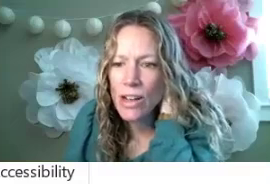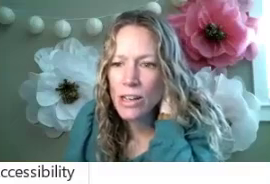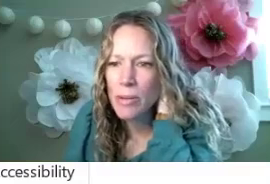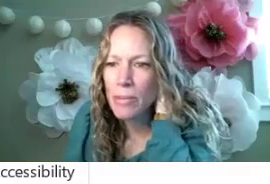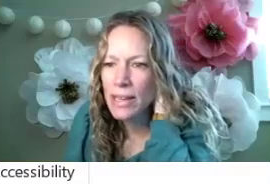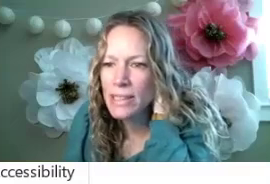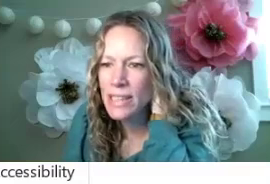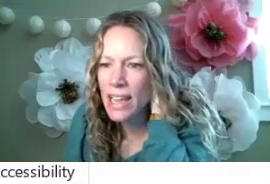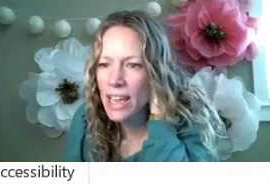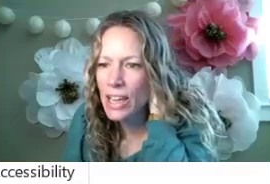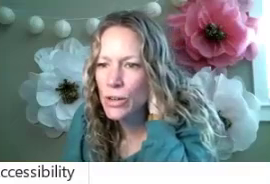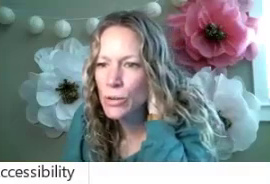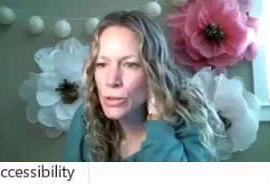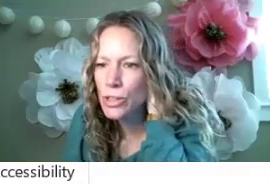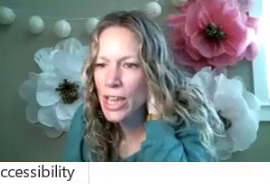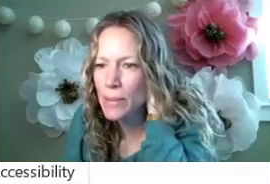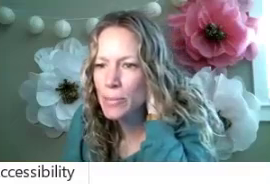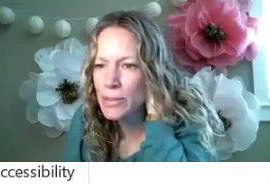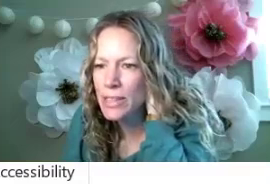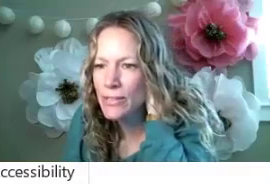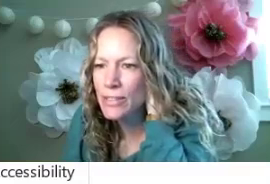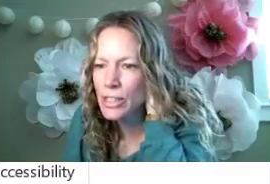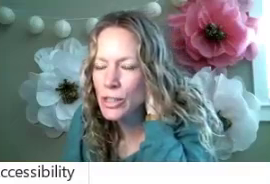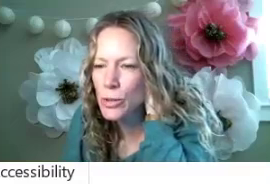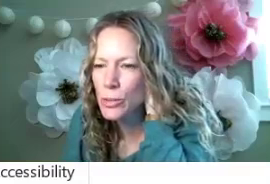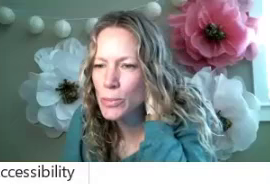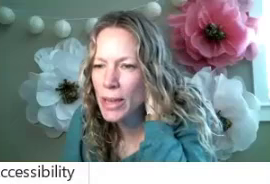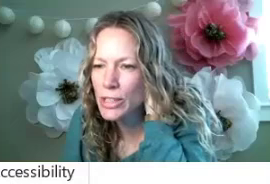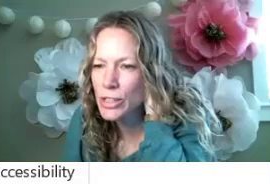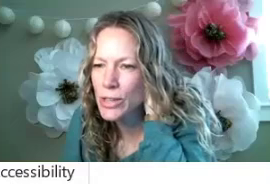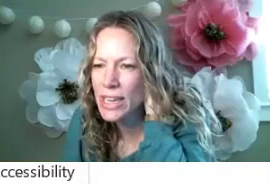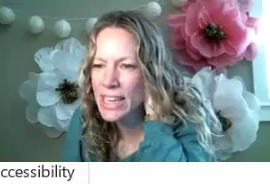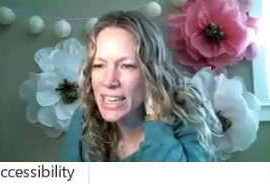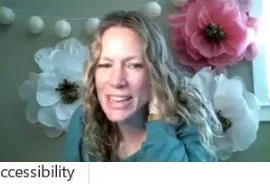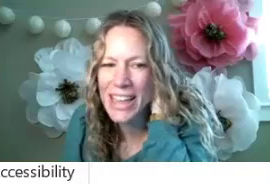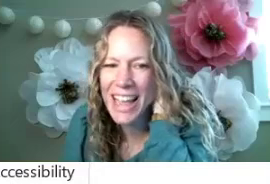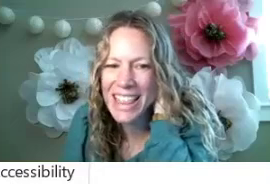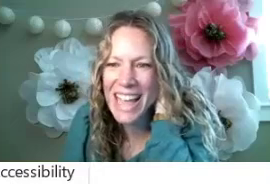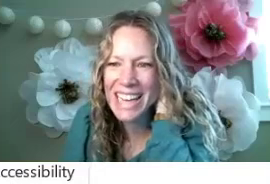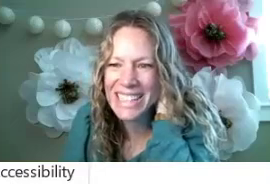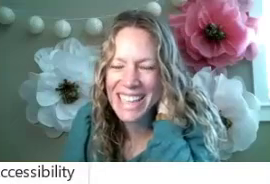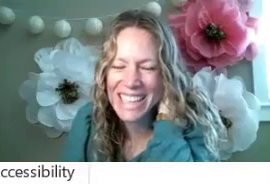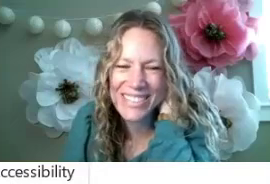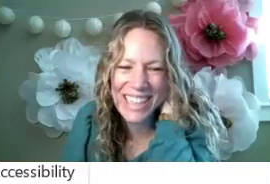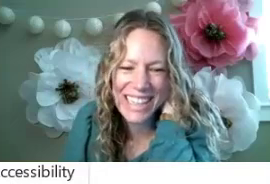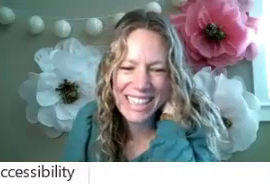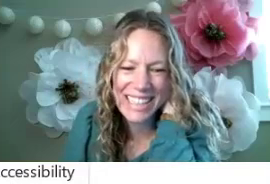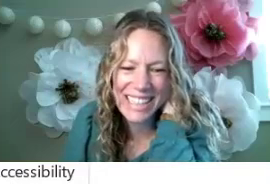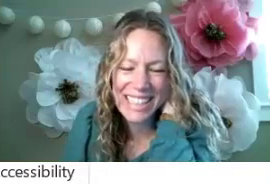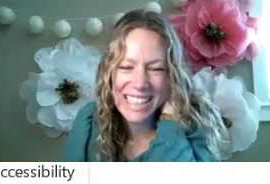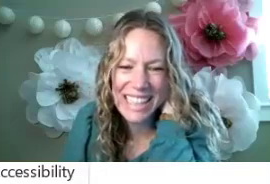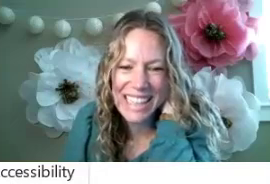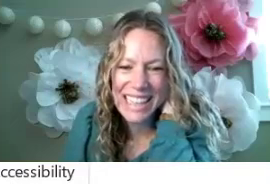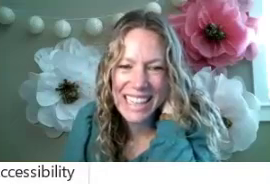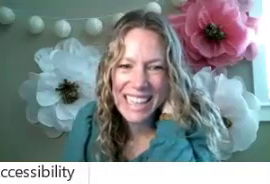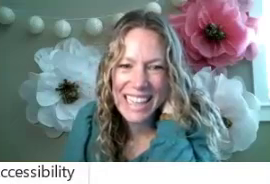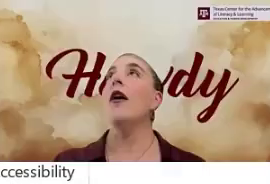put it in wrong, but mine say Google Shape 72, page 3, and then it says what it